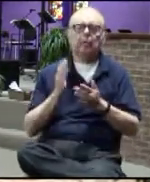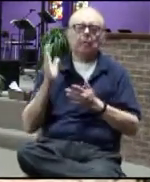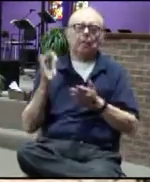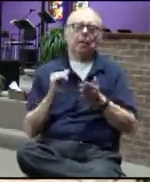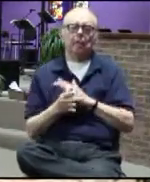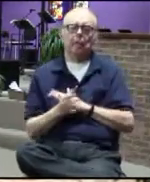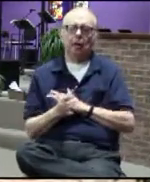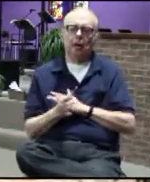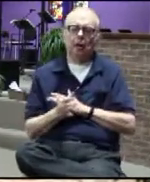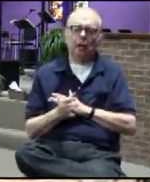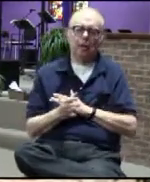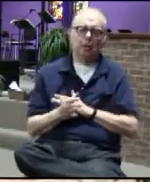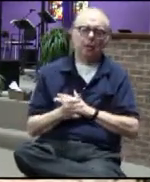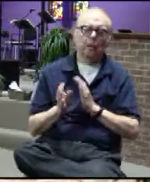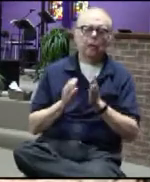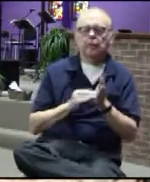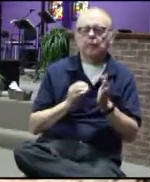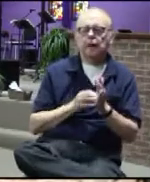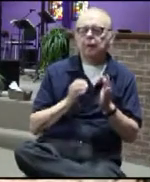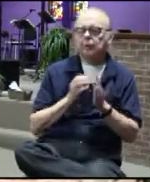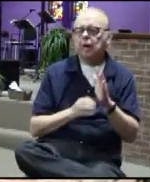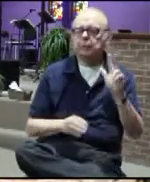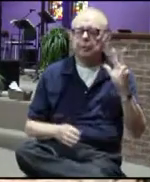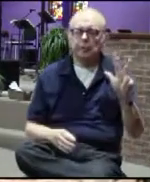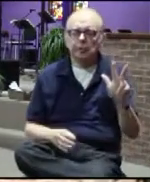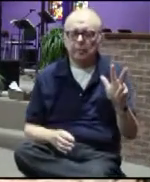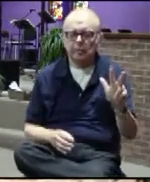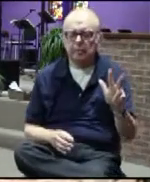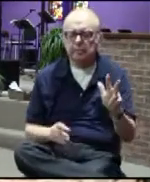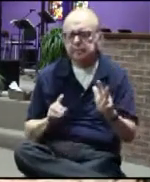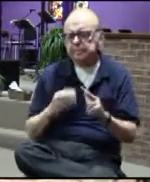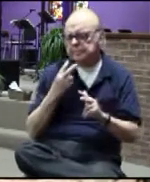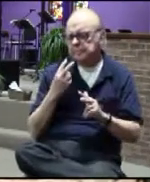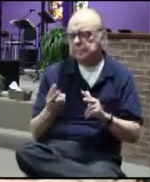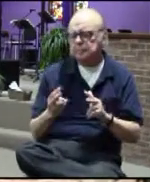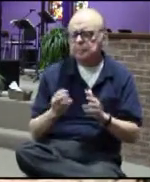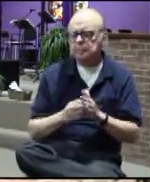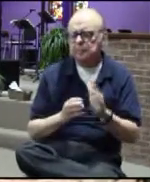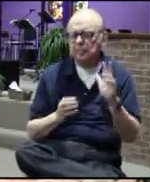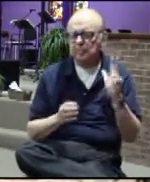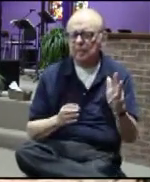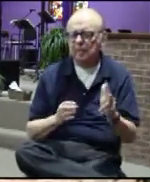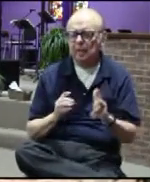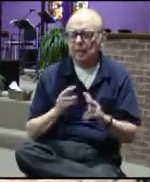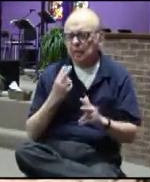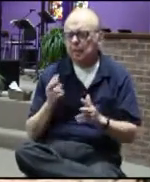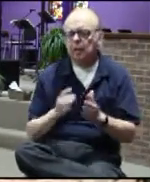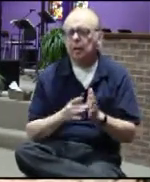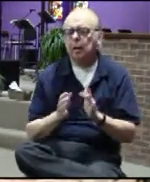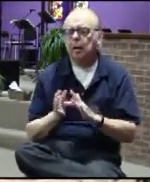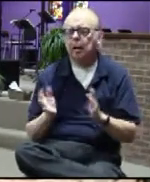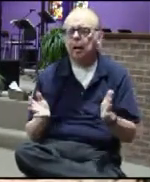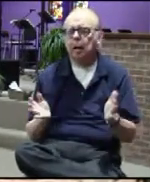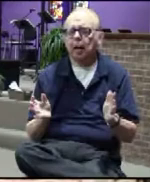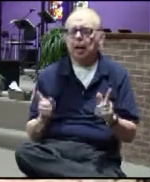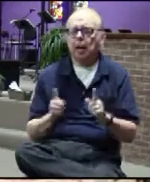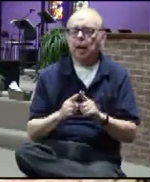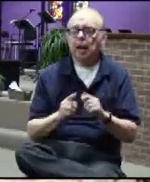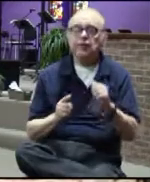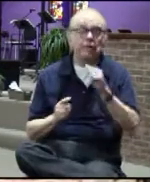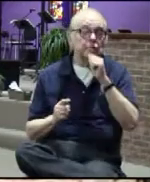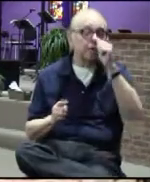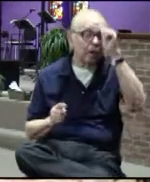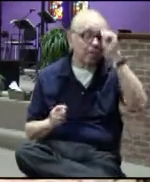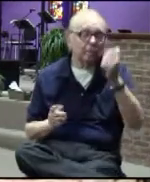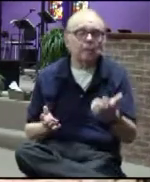morning is going into Matthew chapter 3. And when we begin to see chapter 3, now we begin to see Jesus as an adult.